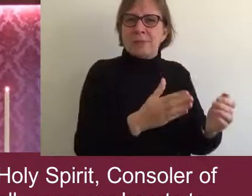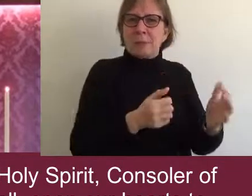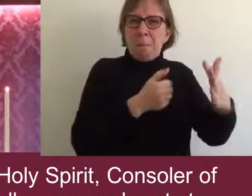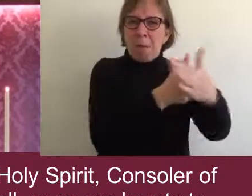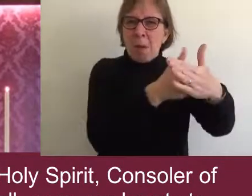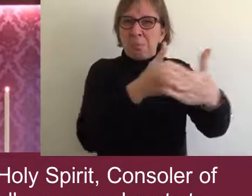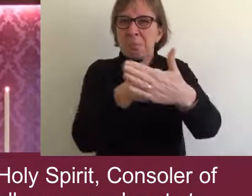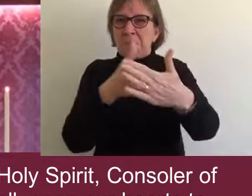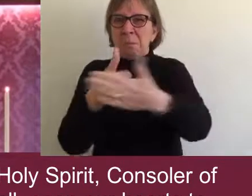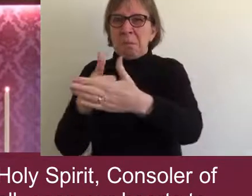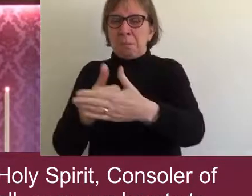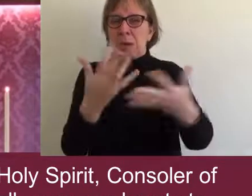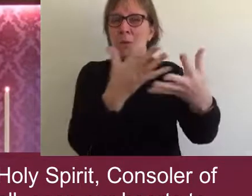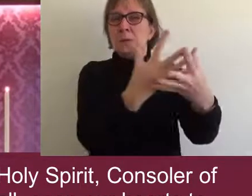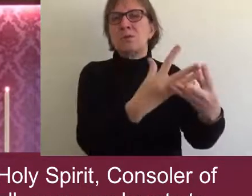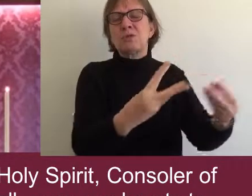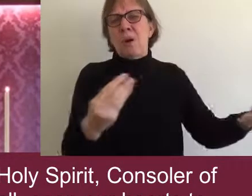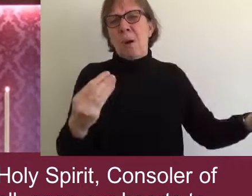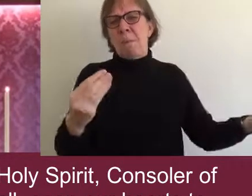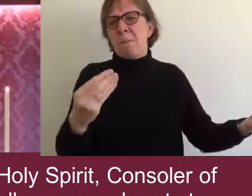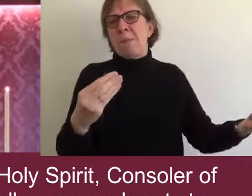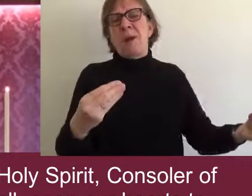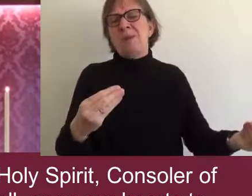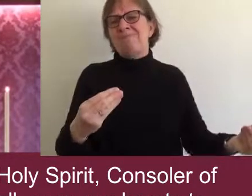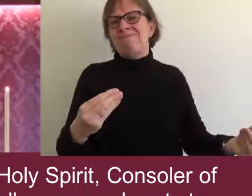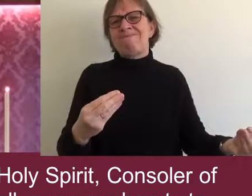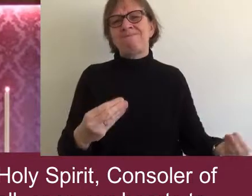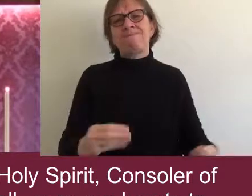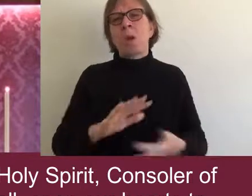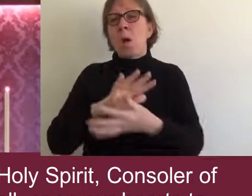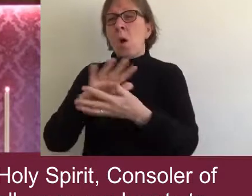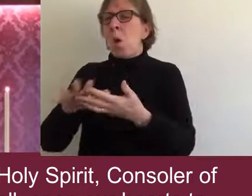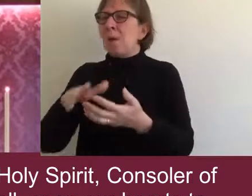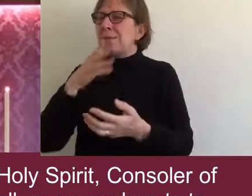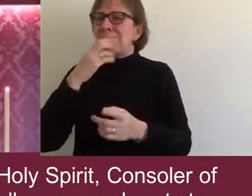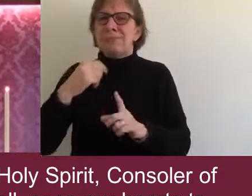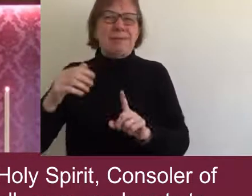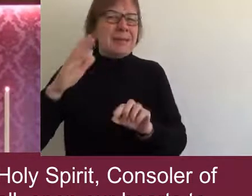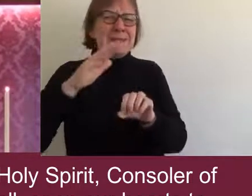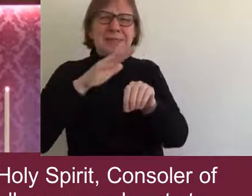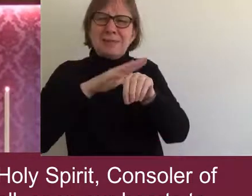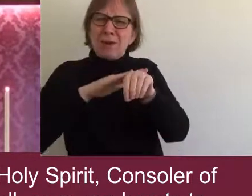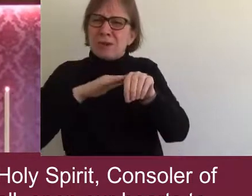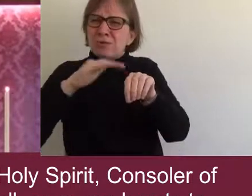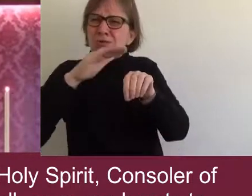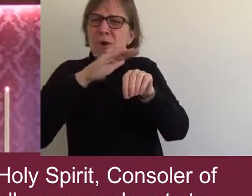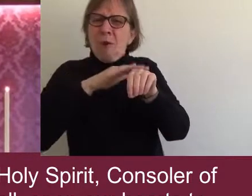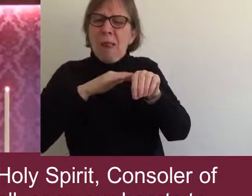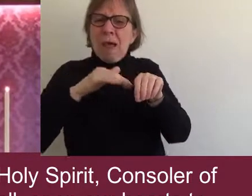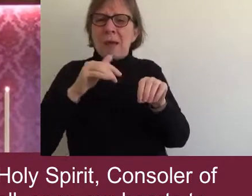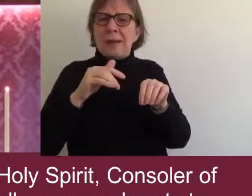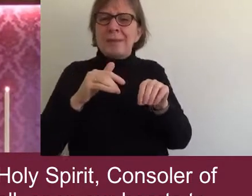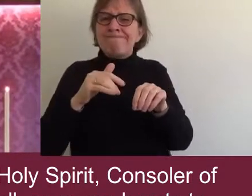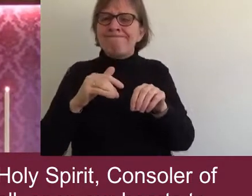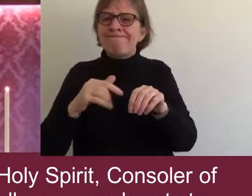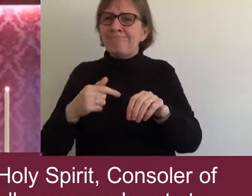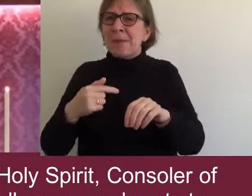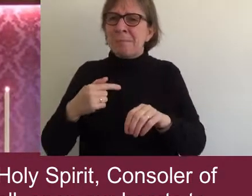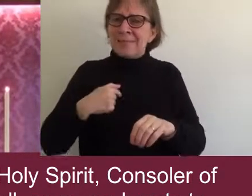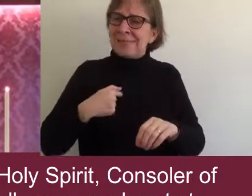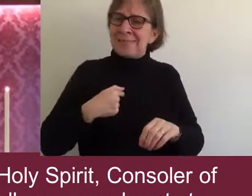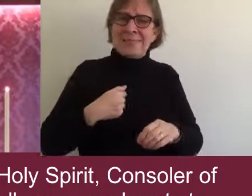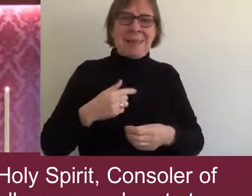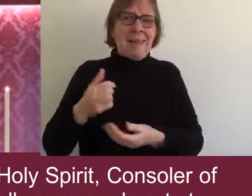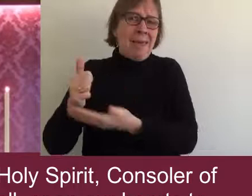Spirit, consoler of all, open our hearts to forgiveness and